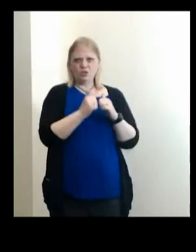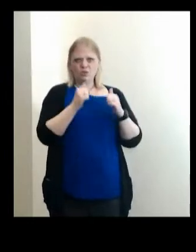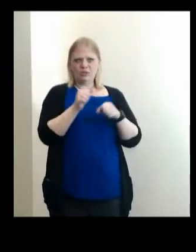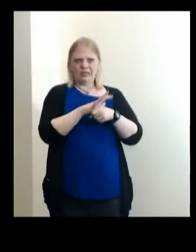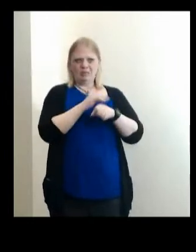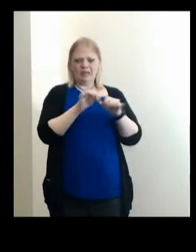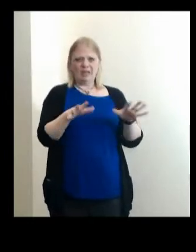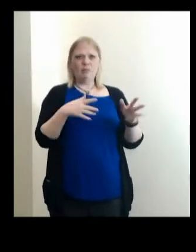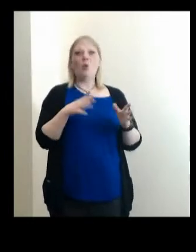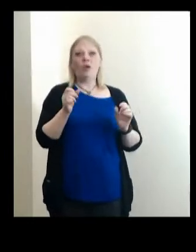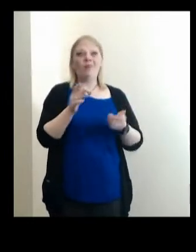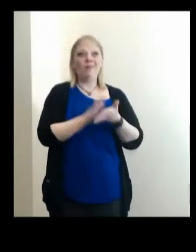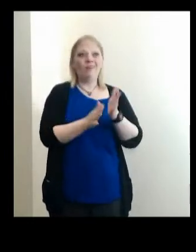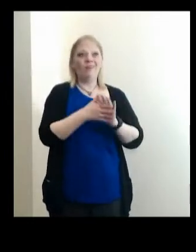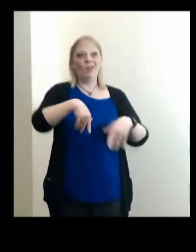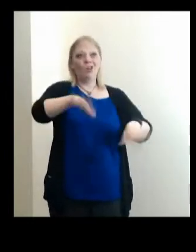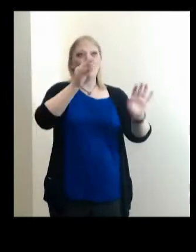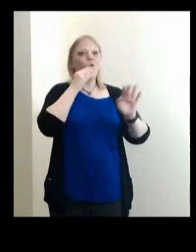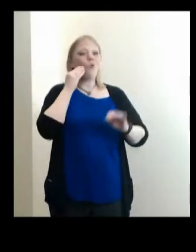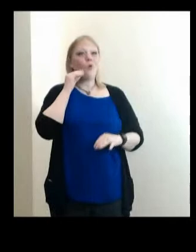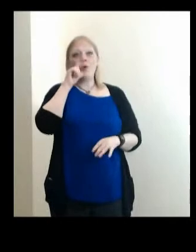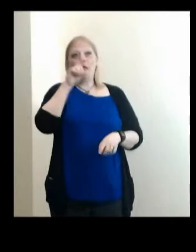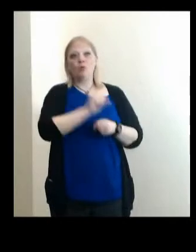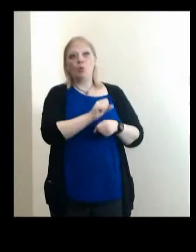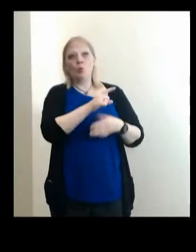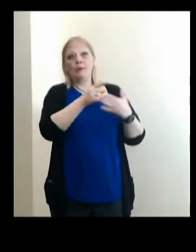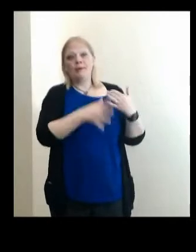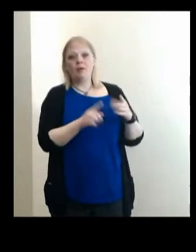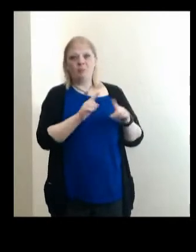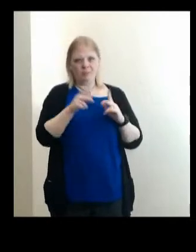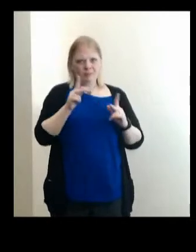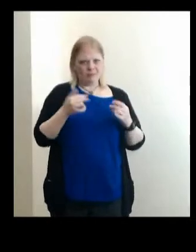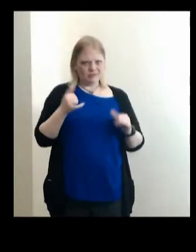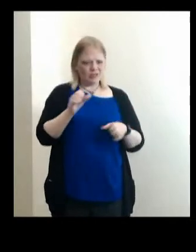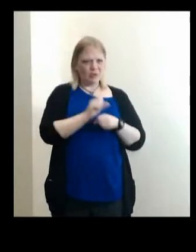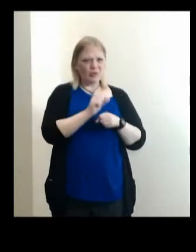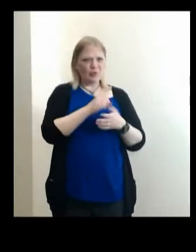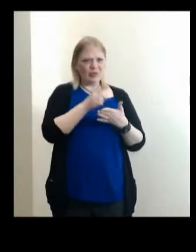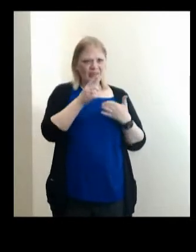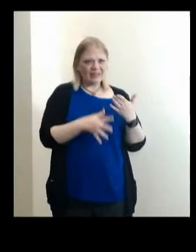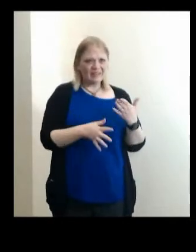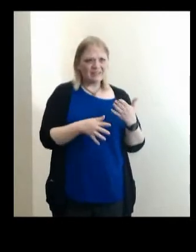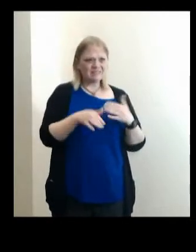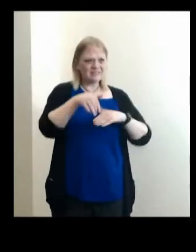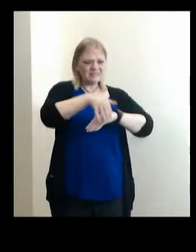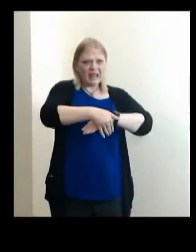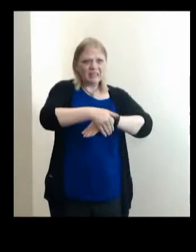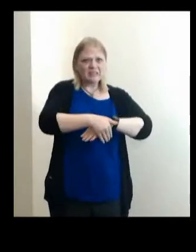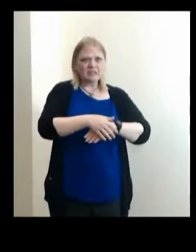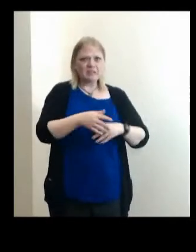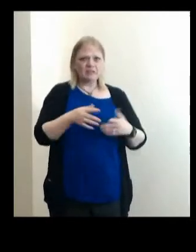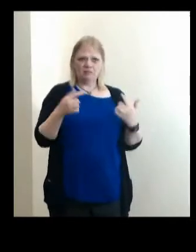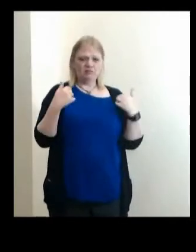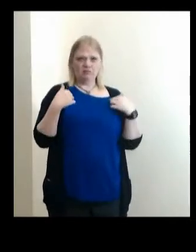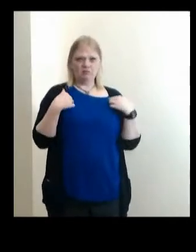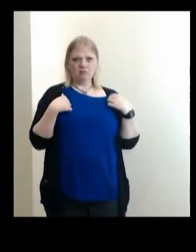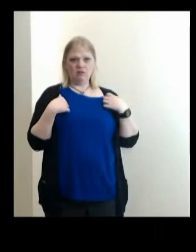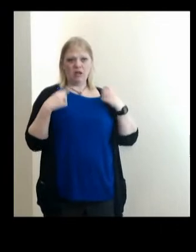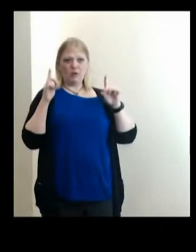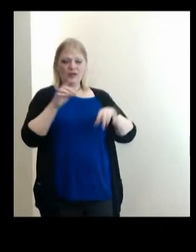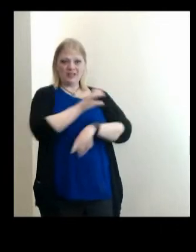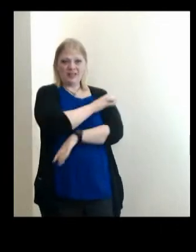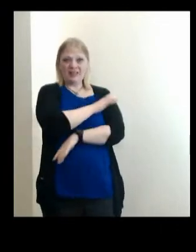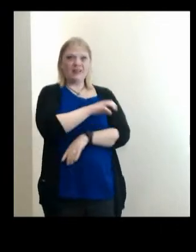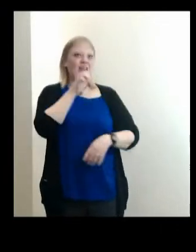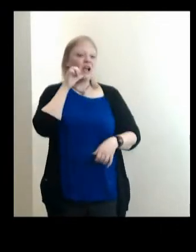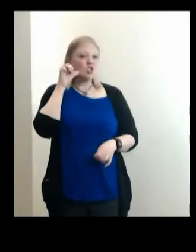just say, go home and none of you have to work on the weekends, but people are working the weekends, people are working late night. I was at our clinic